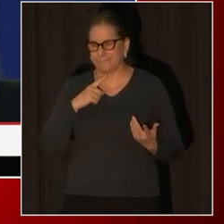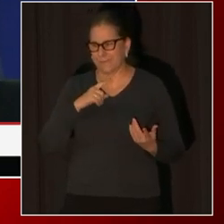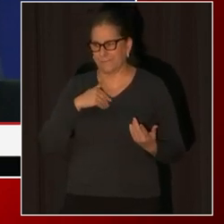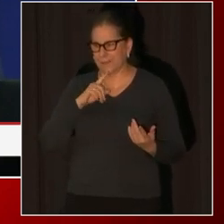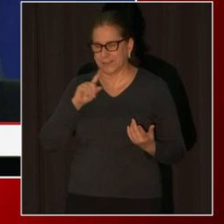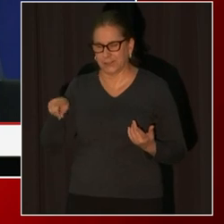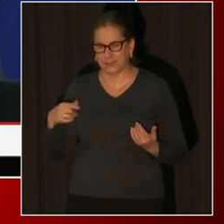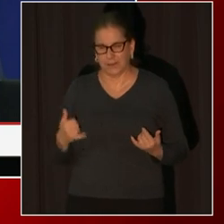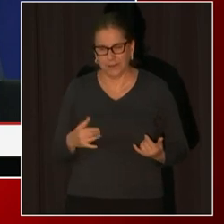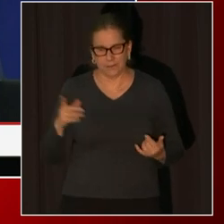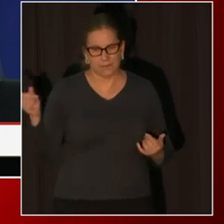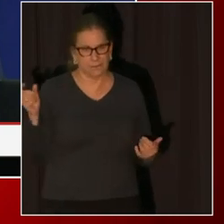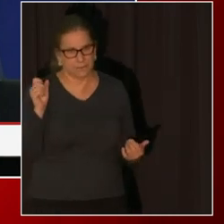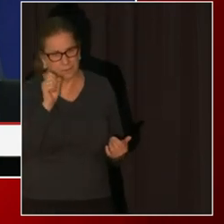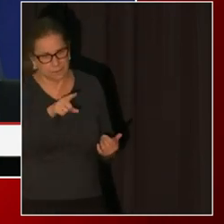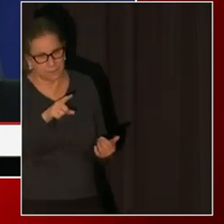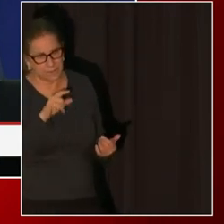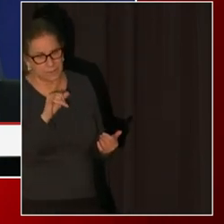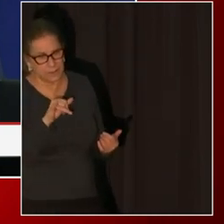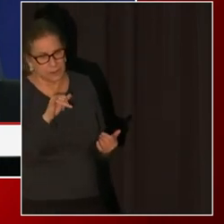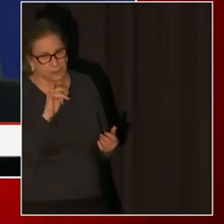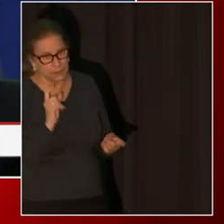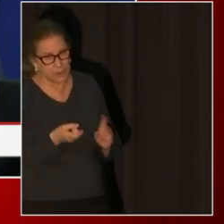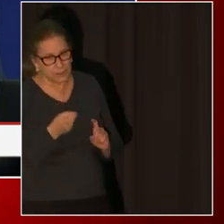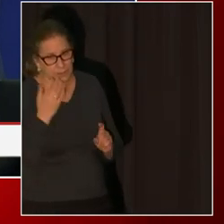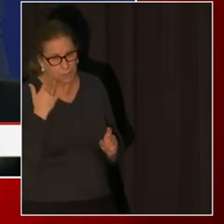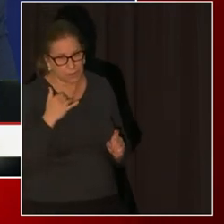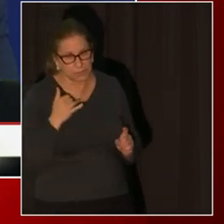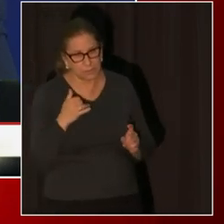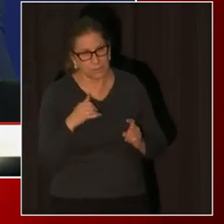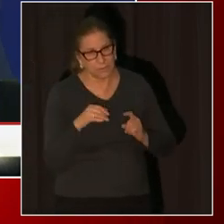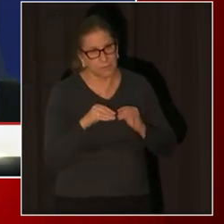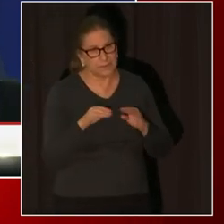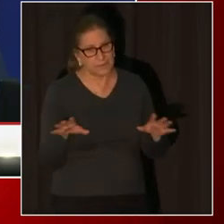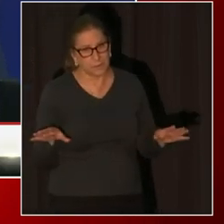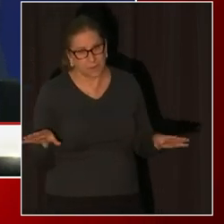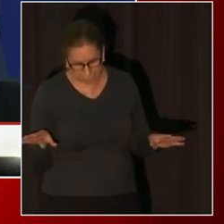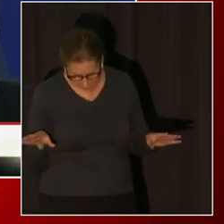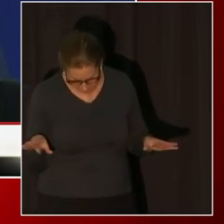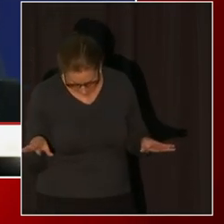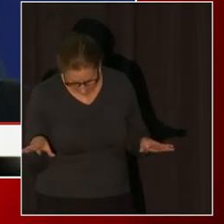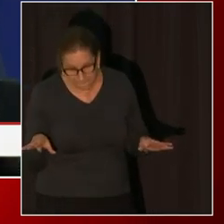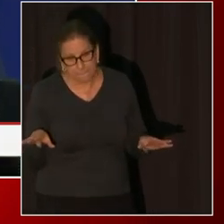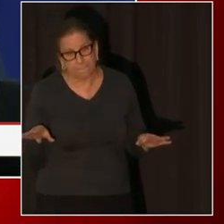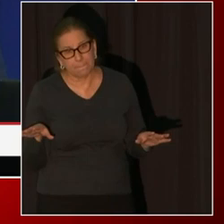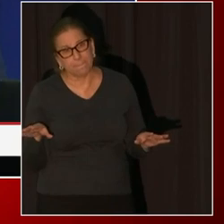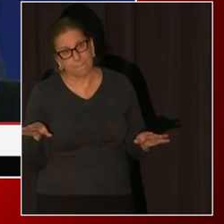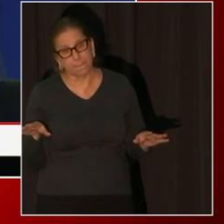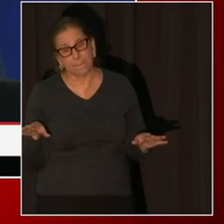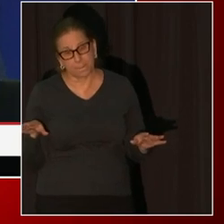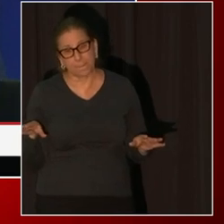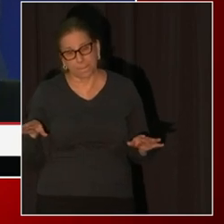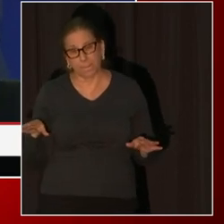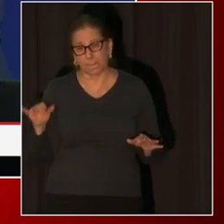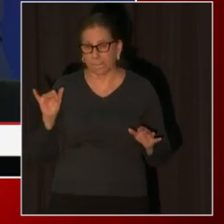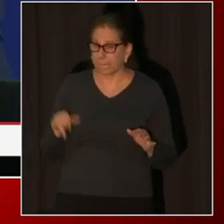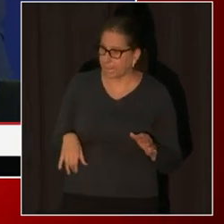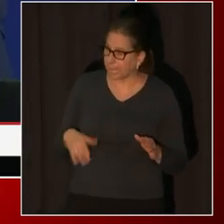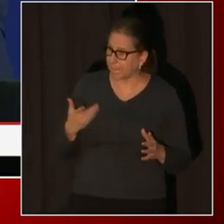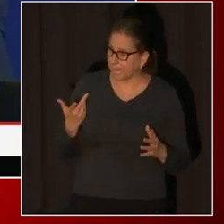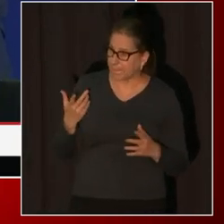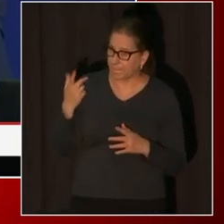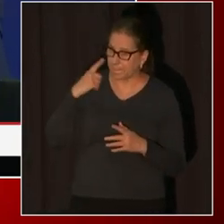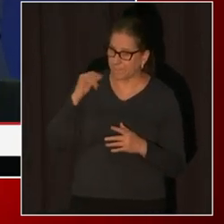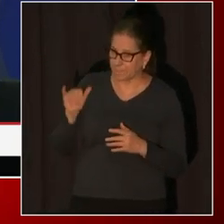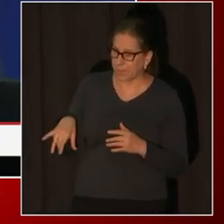at all because of the pandemic? Does it change your thinking in terms of how many people you assume could start taking benefits? That's exactly what we're analyzing. We're saying, okay, what's the